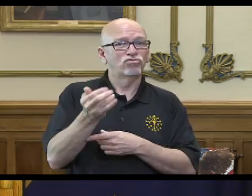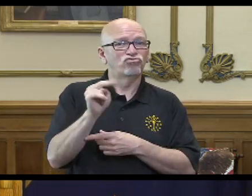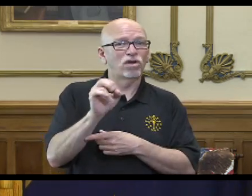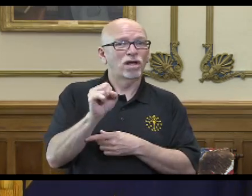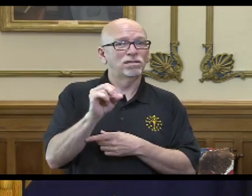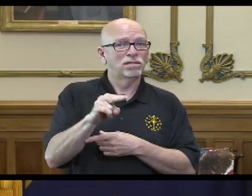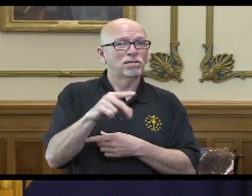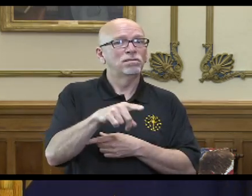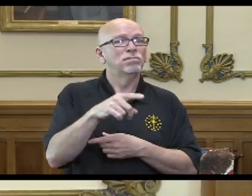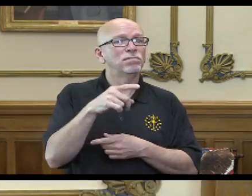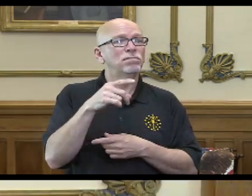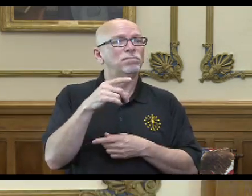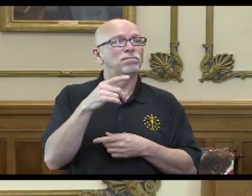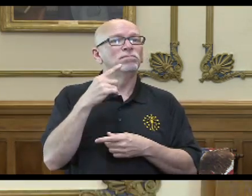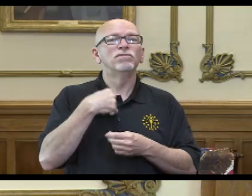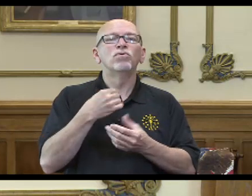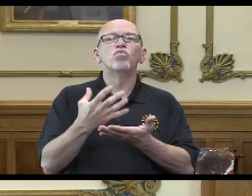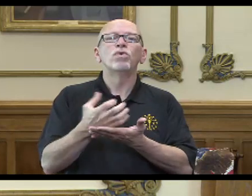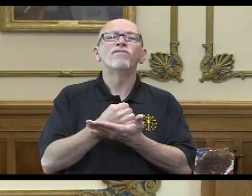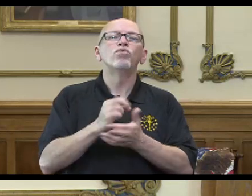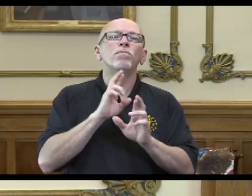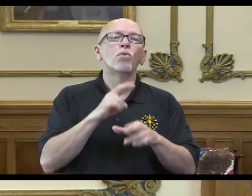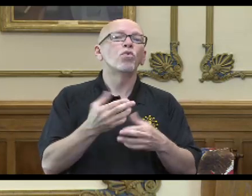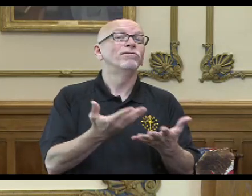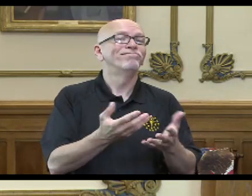a revenue report.